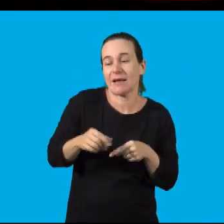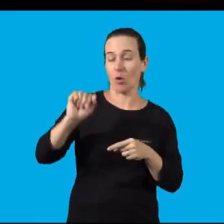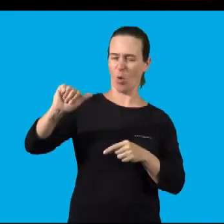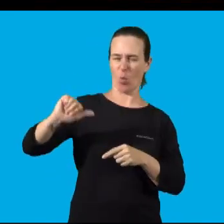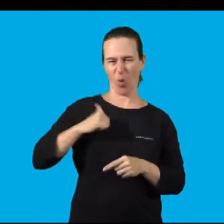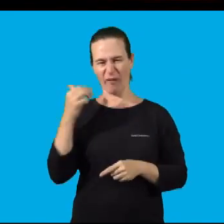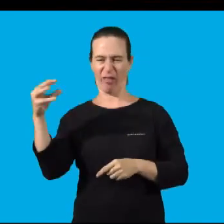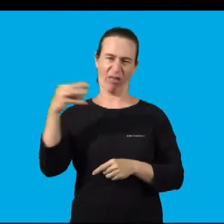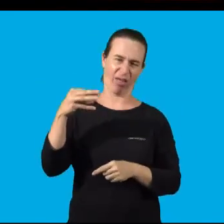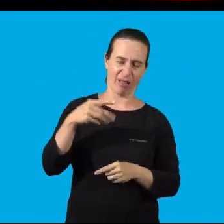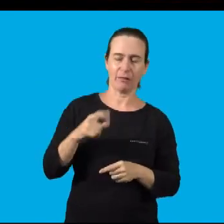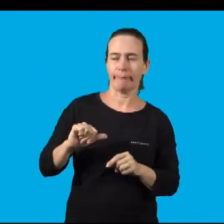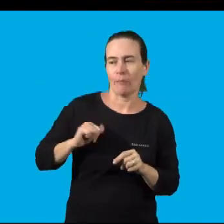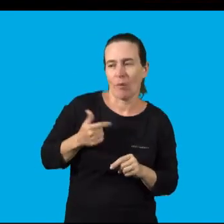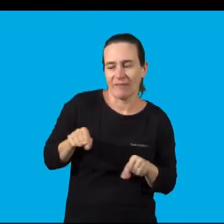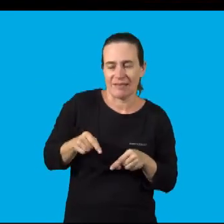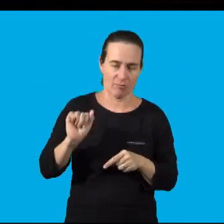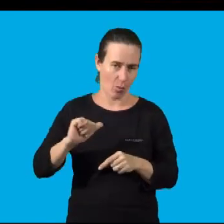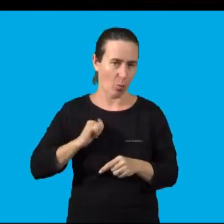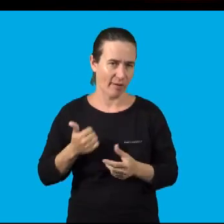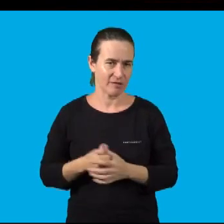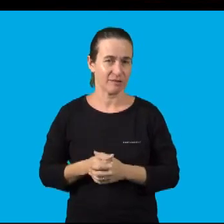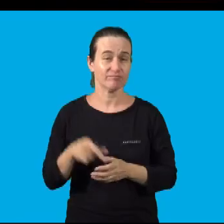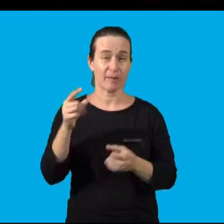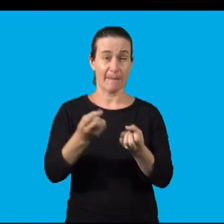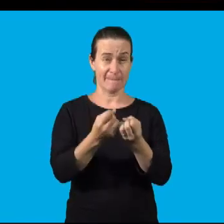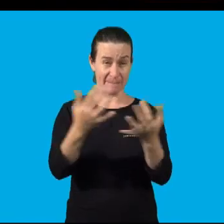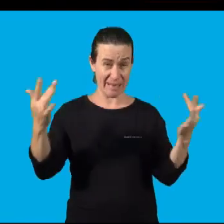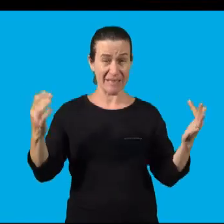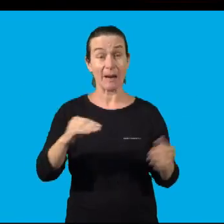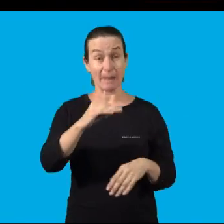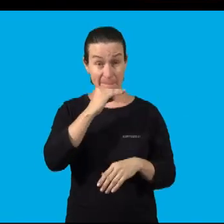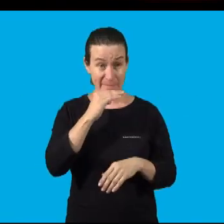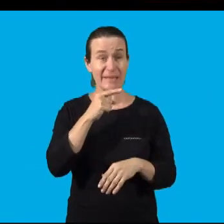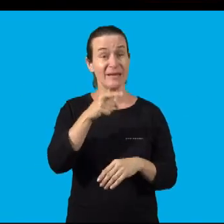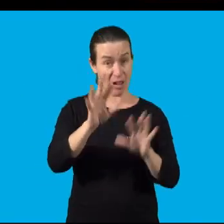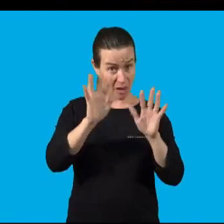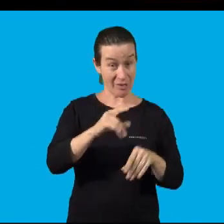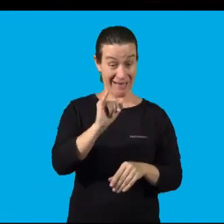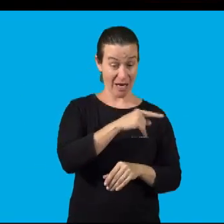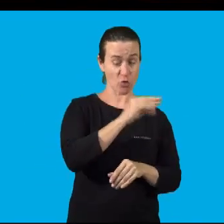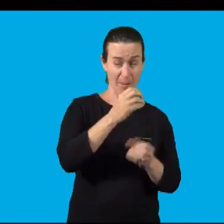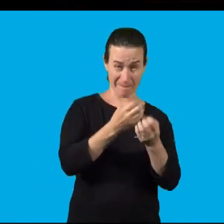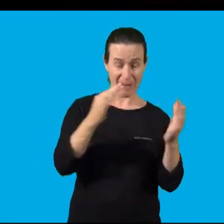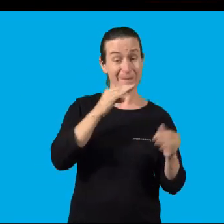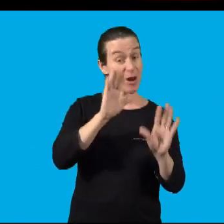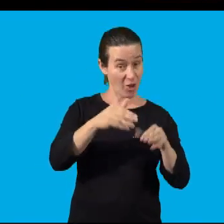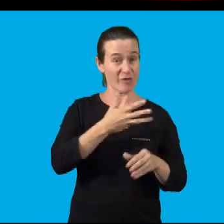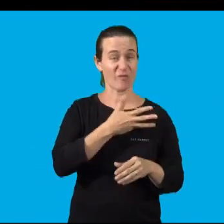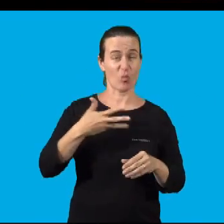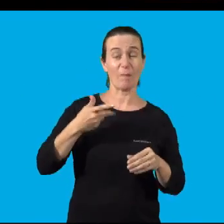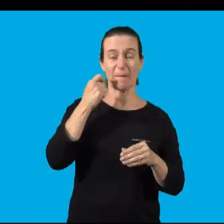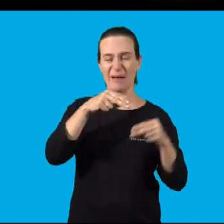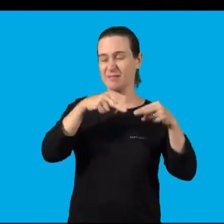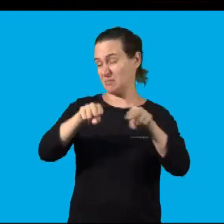having been chuckled by their wives. Iago's repetition of the word many implies that adultery is a common occurrence.